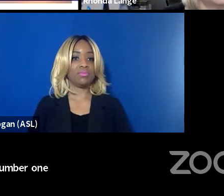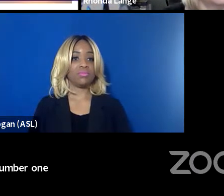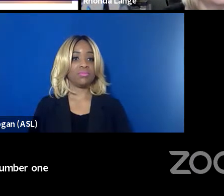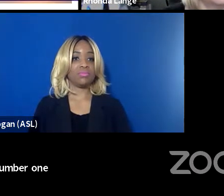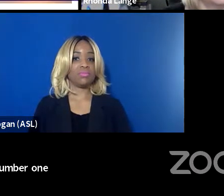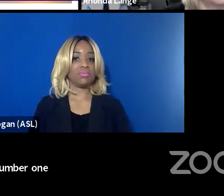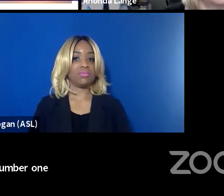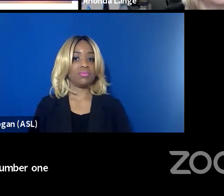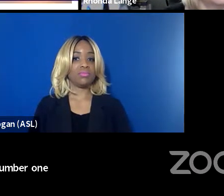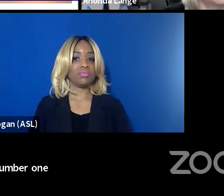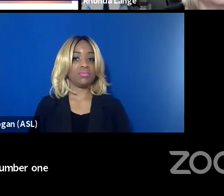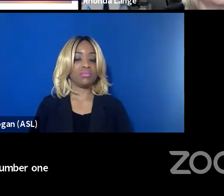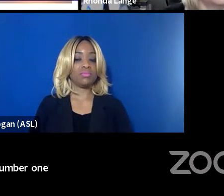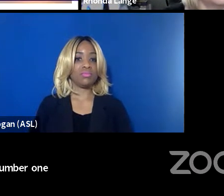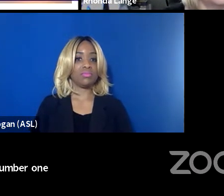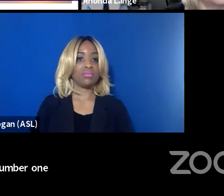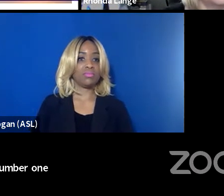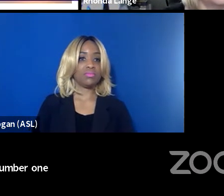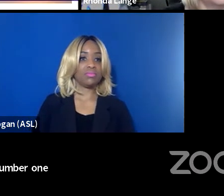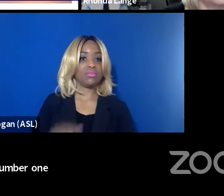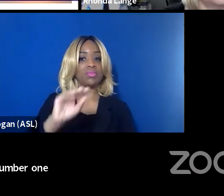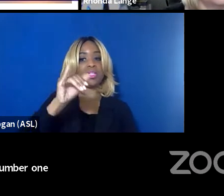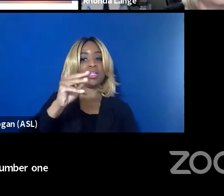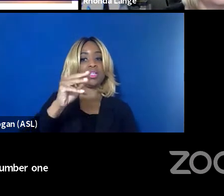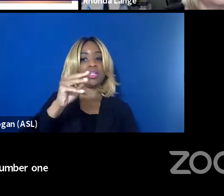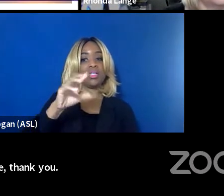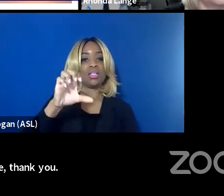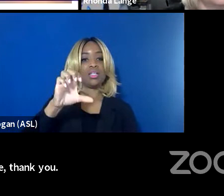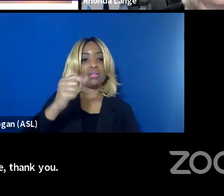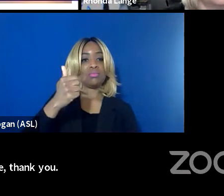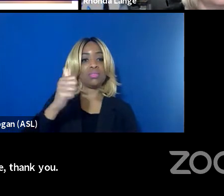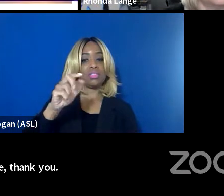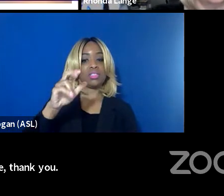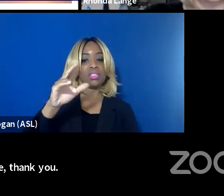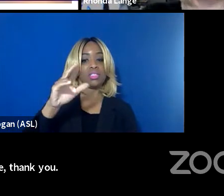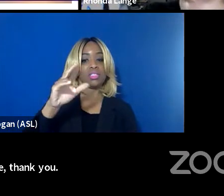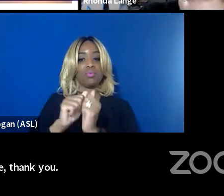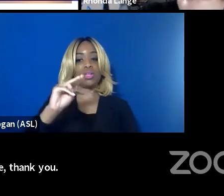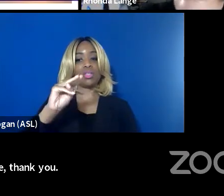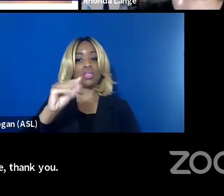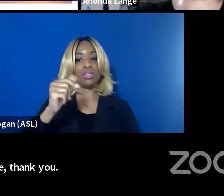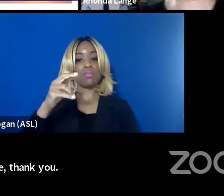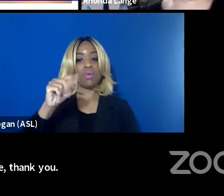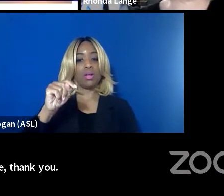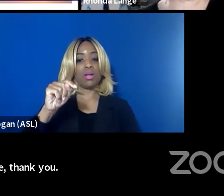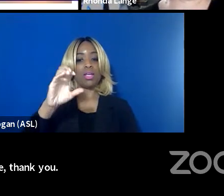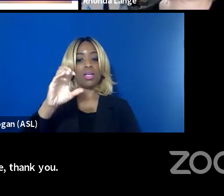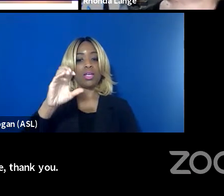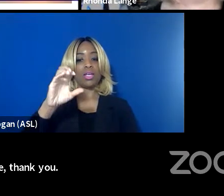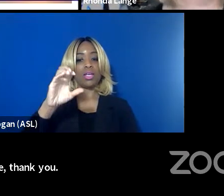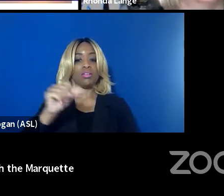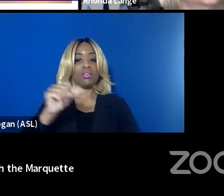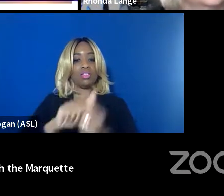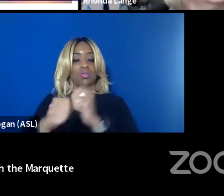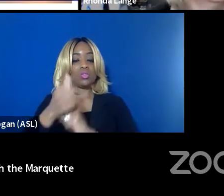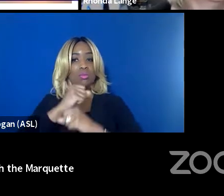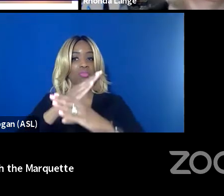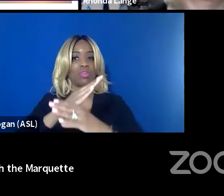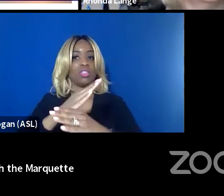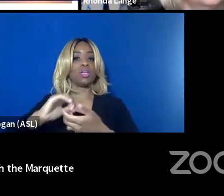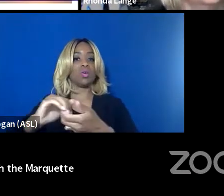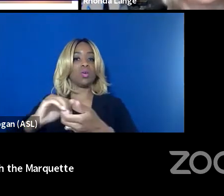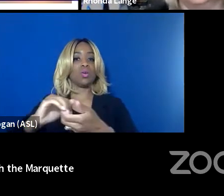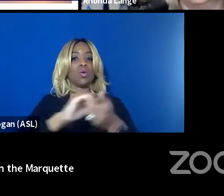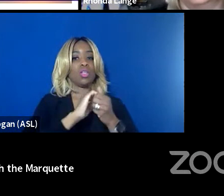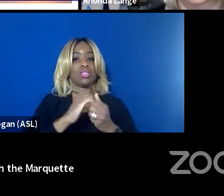Lucky number one, thank you. My name is James Gallant. I'm with the Marquette County Suicide Prevention Coalition. And my community of interest is the people who believe